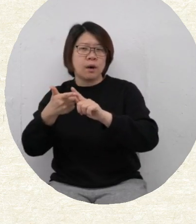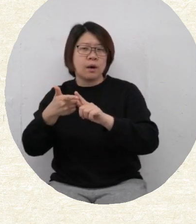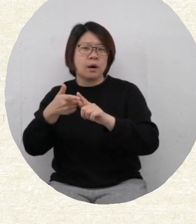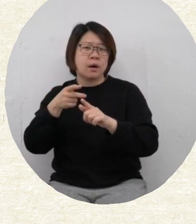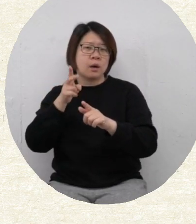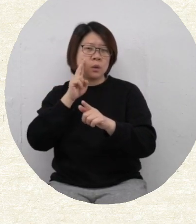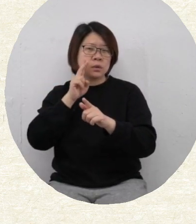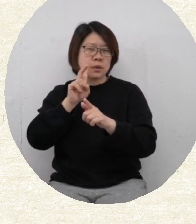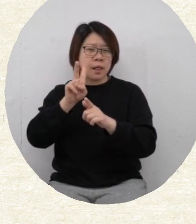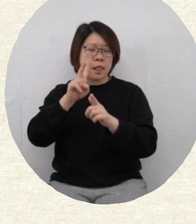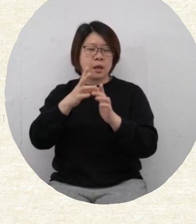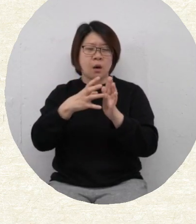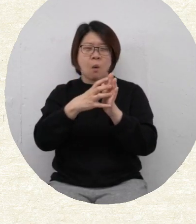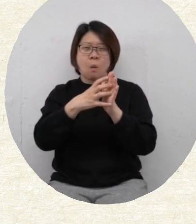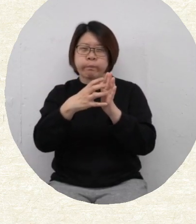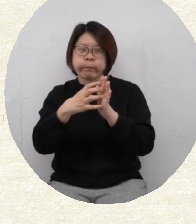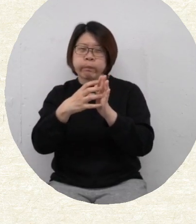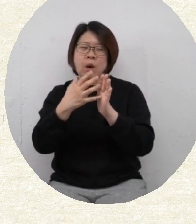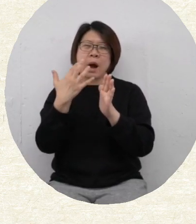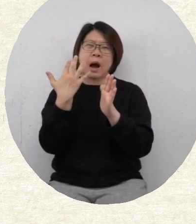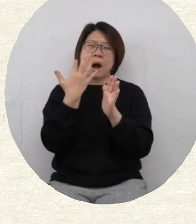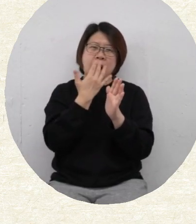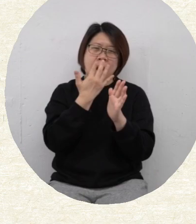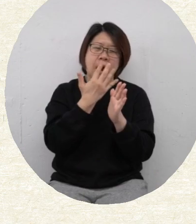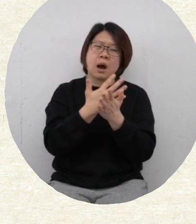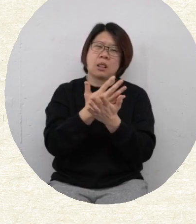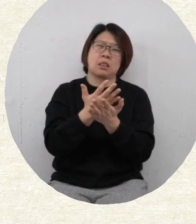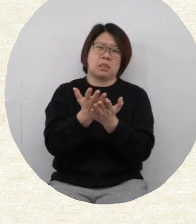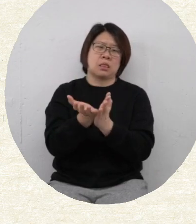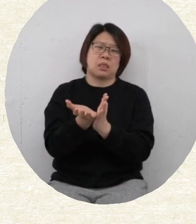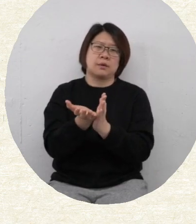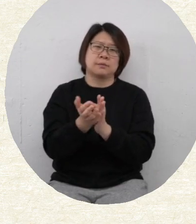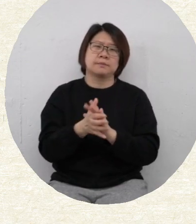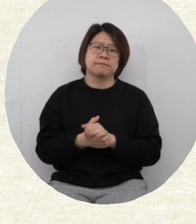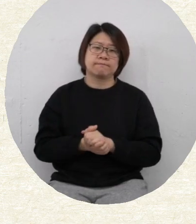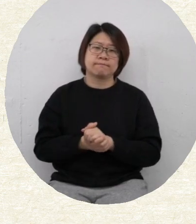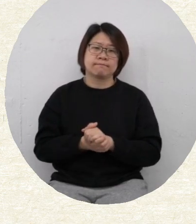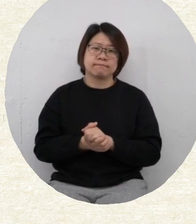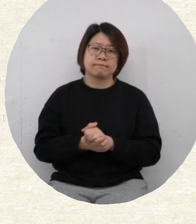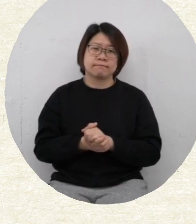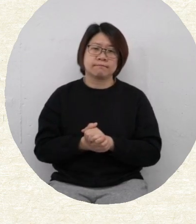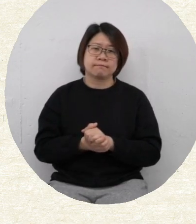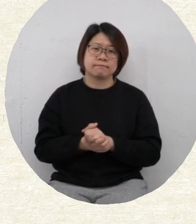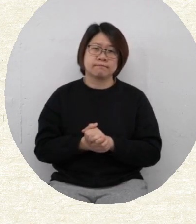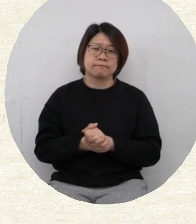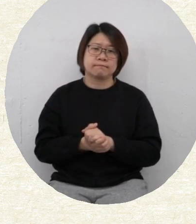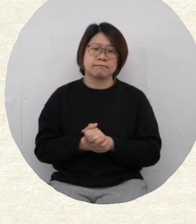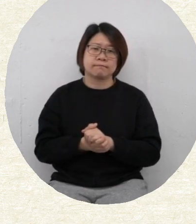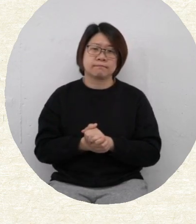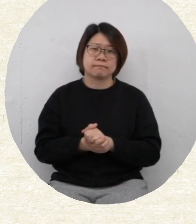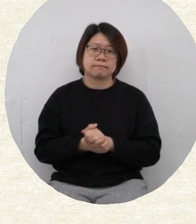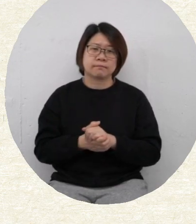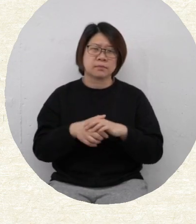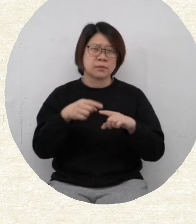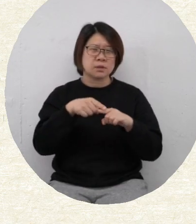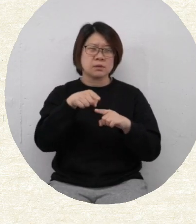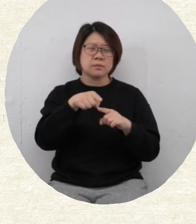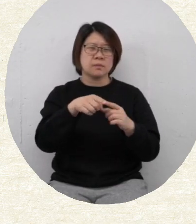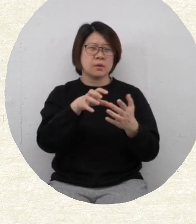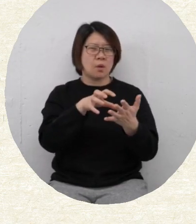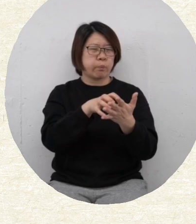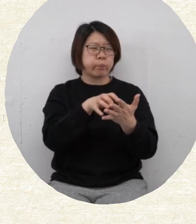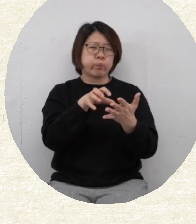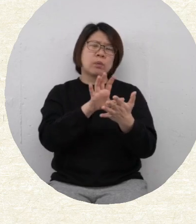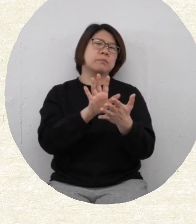of me, and I'm drawing it in the style that I learned to be Western way of depicting objects